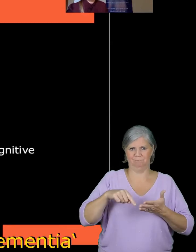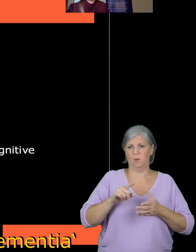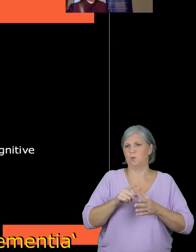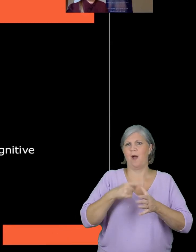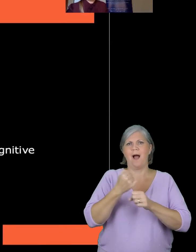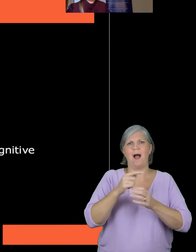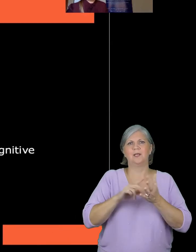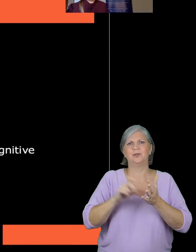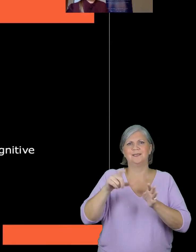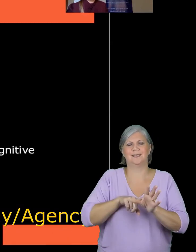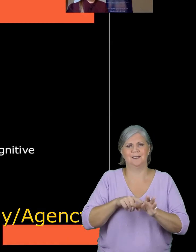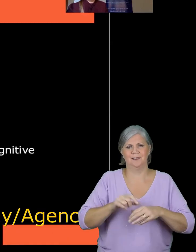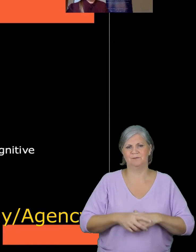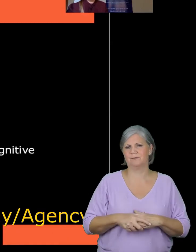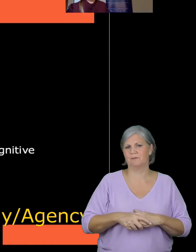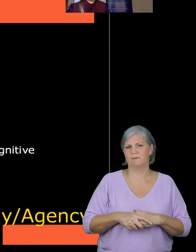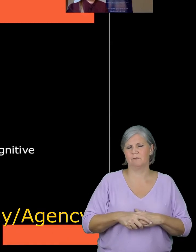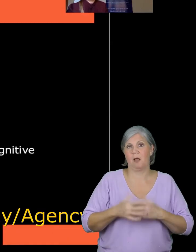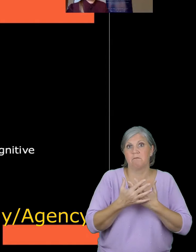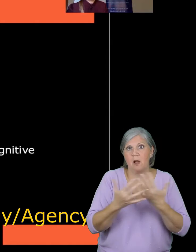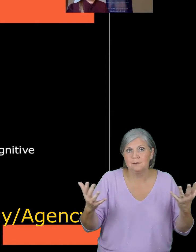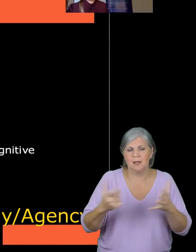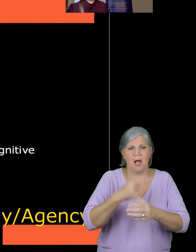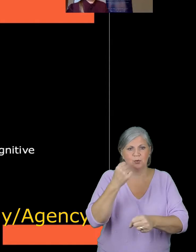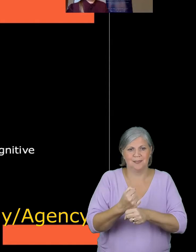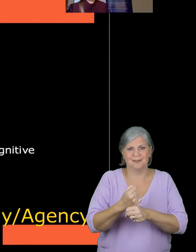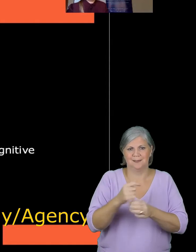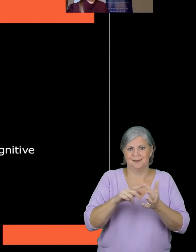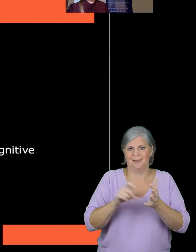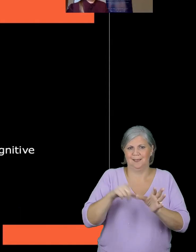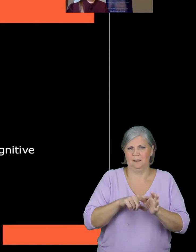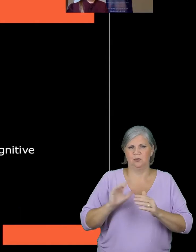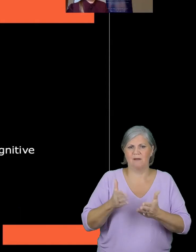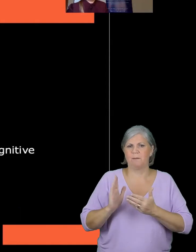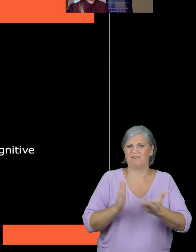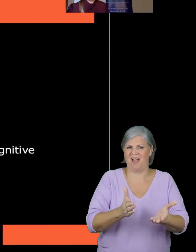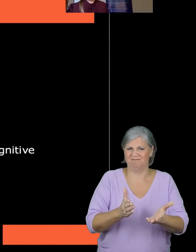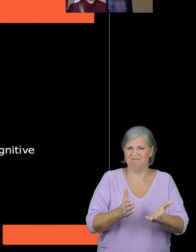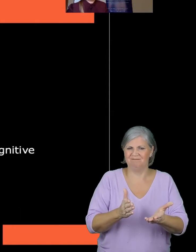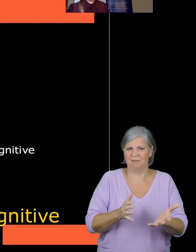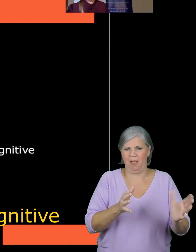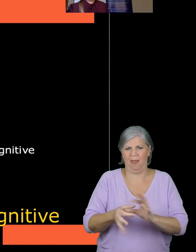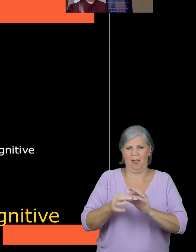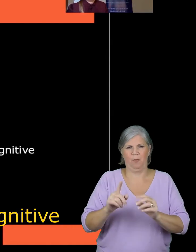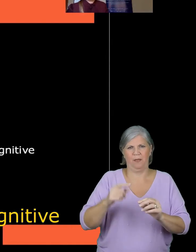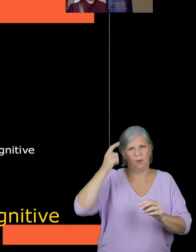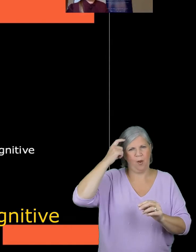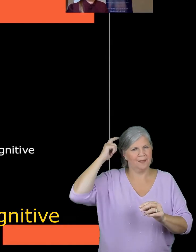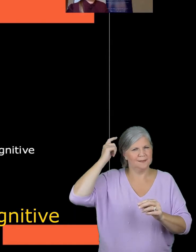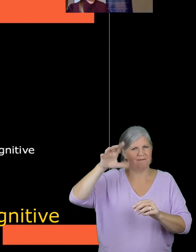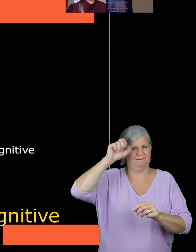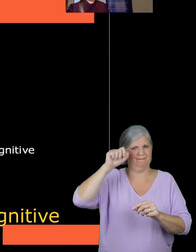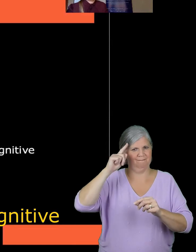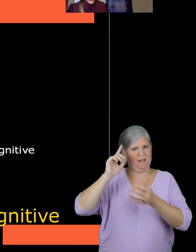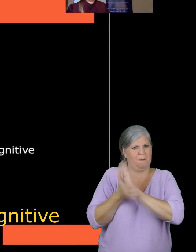term dementia, importance of patient autonomy and agency, multi-agency service provision and linking